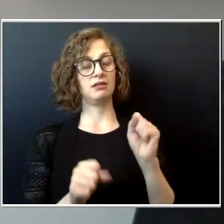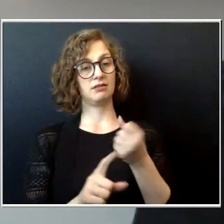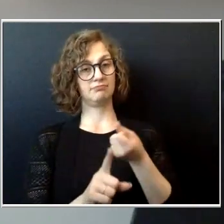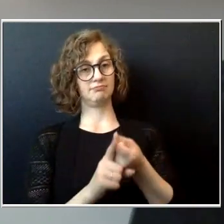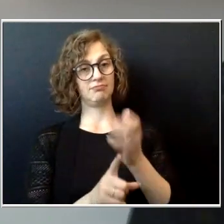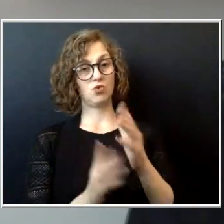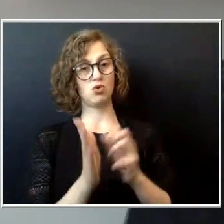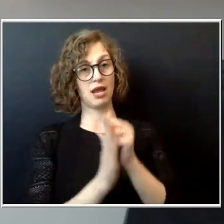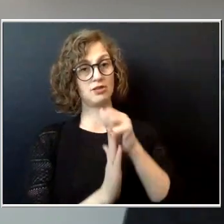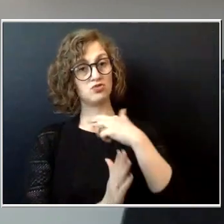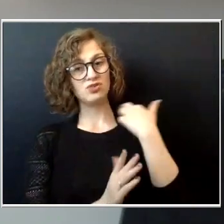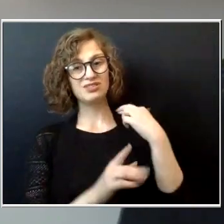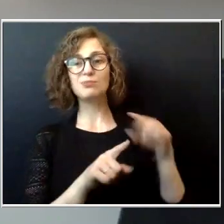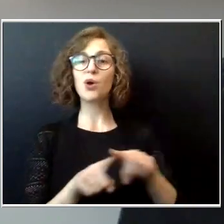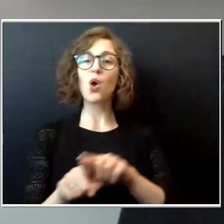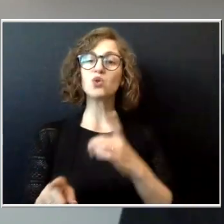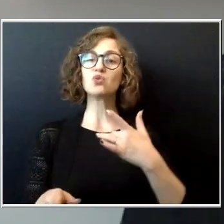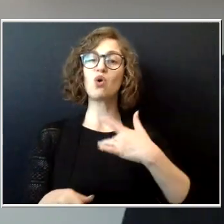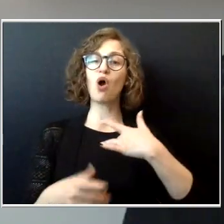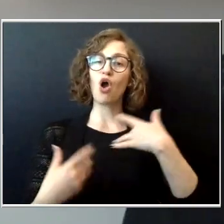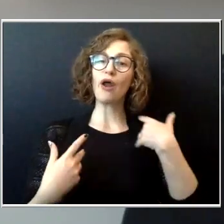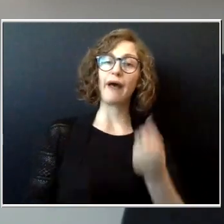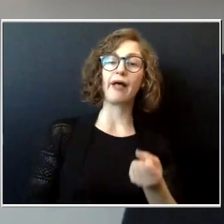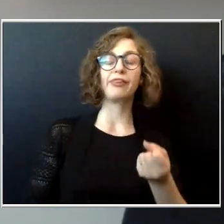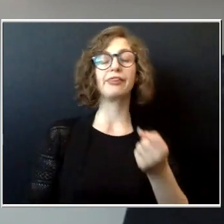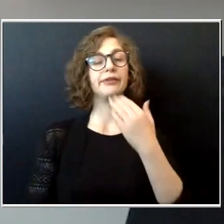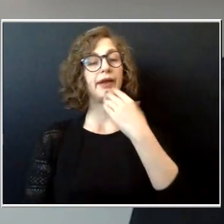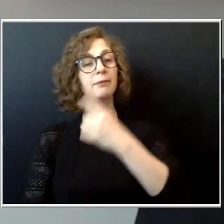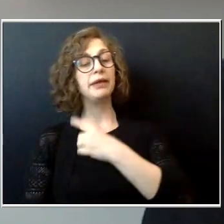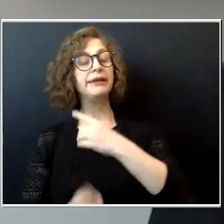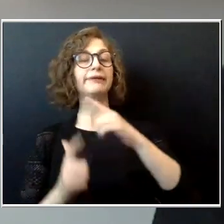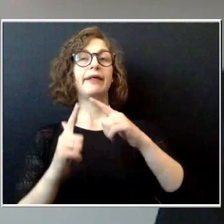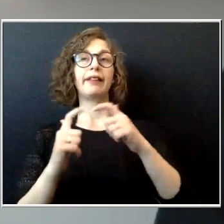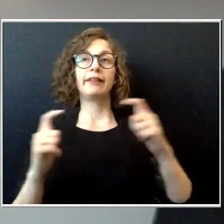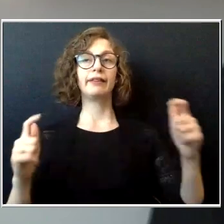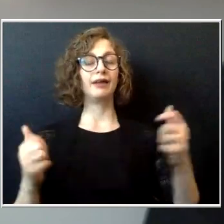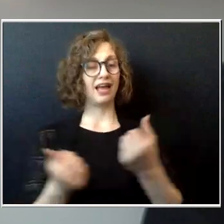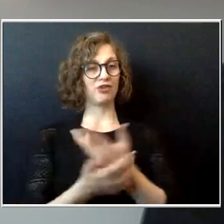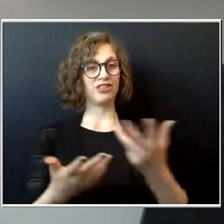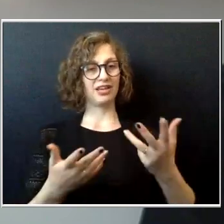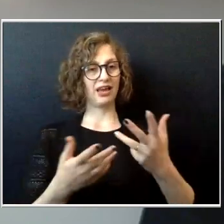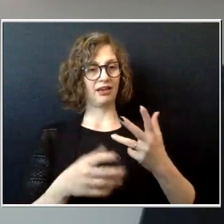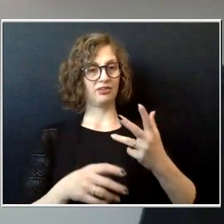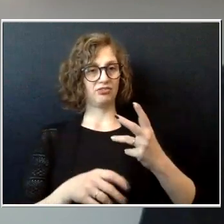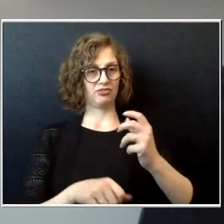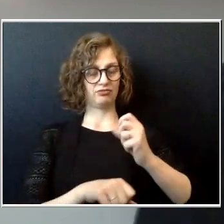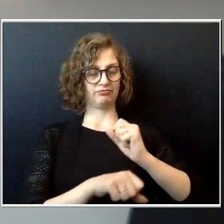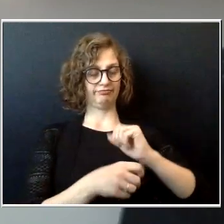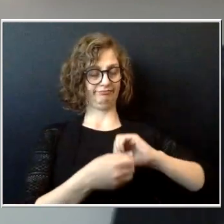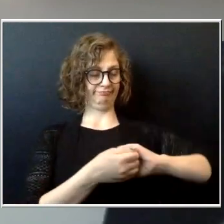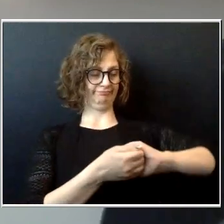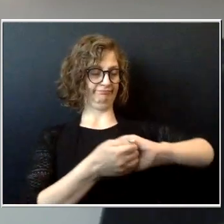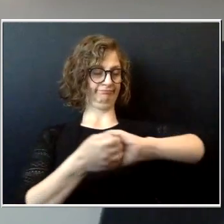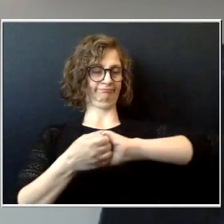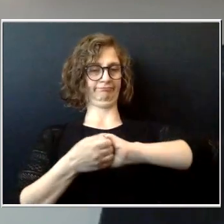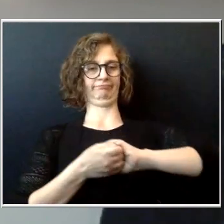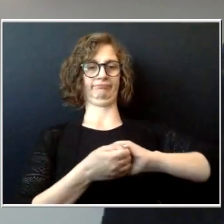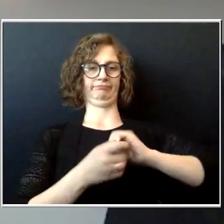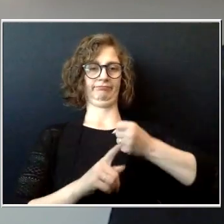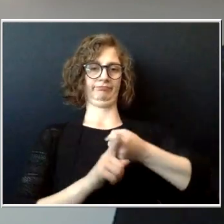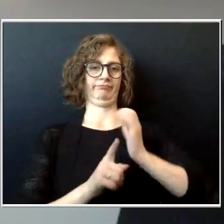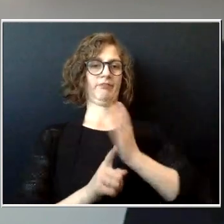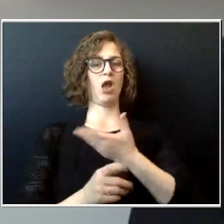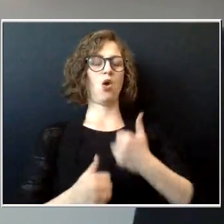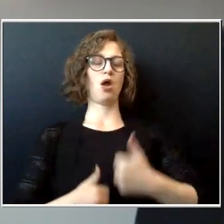affects cardiovascular risk and diabetes. And all of these things work together to affect our